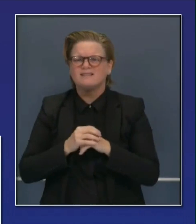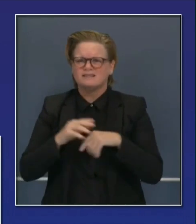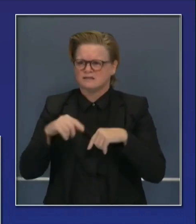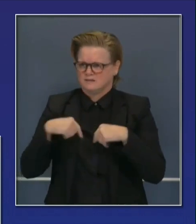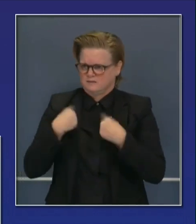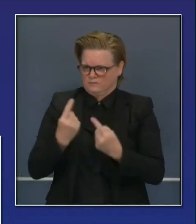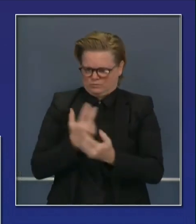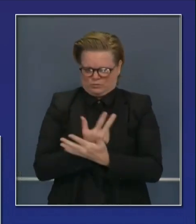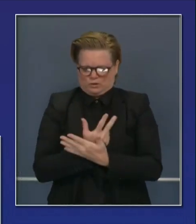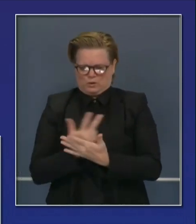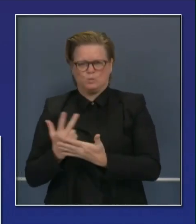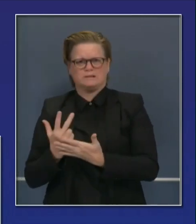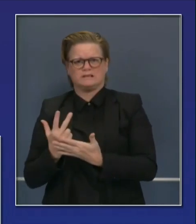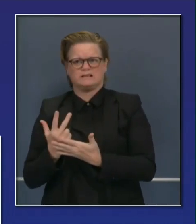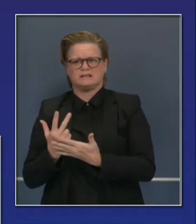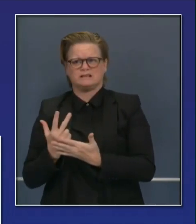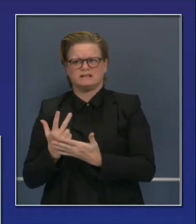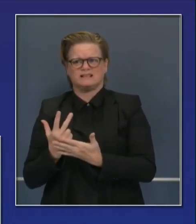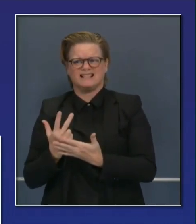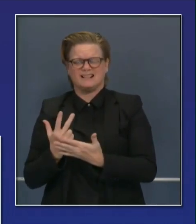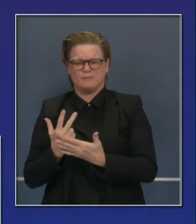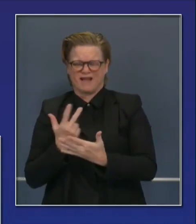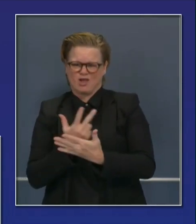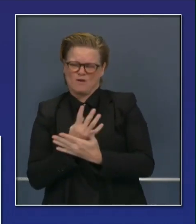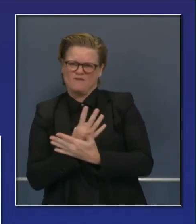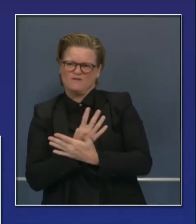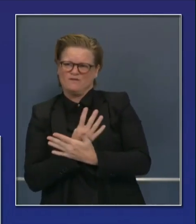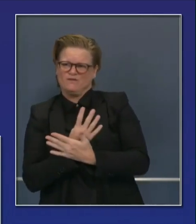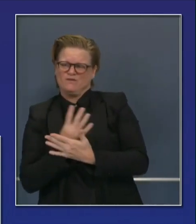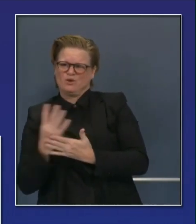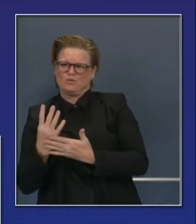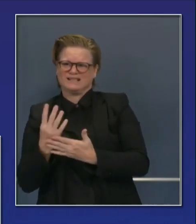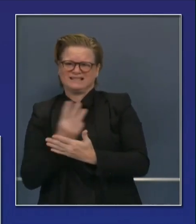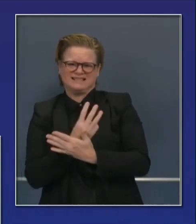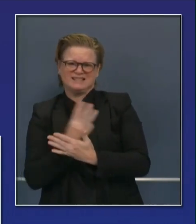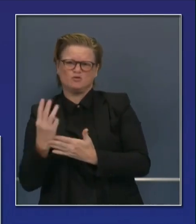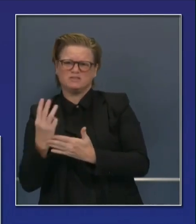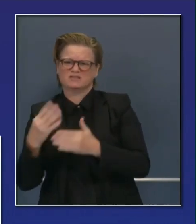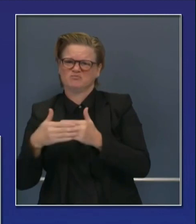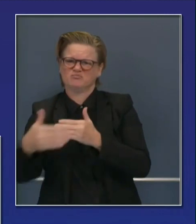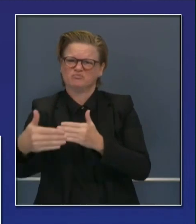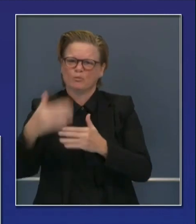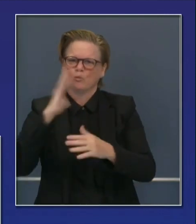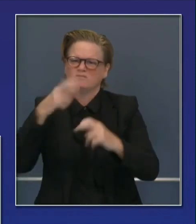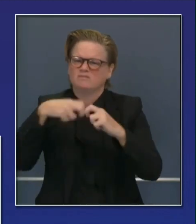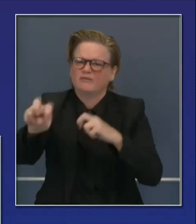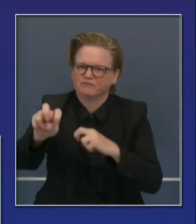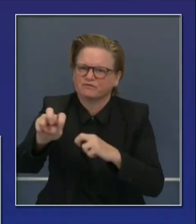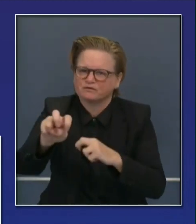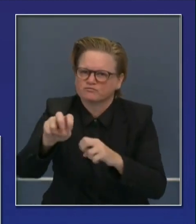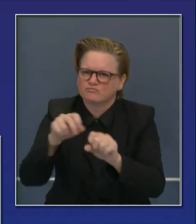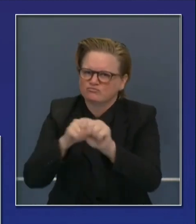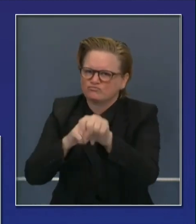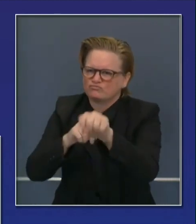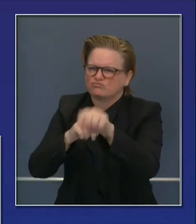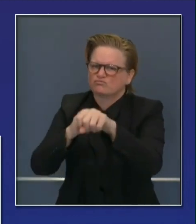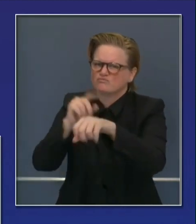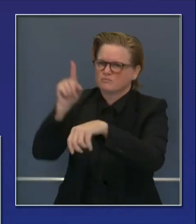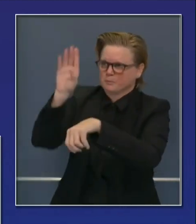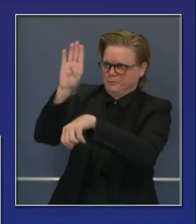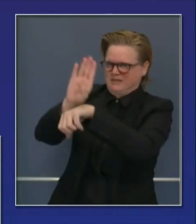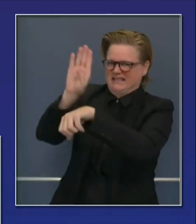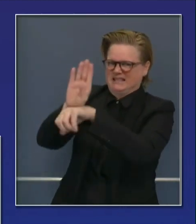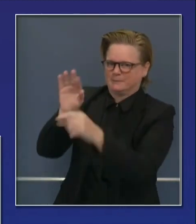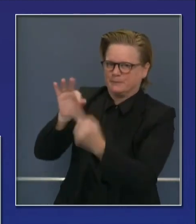month, month and a half, maybe as much as 2 months. Talk about businesses. We talk about preparing our healthcare delivery system for a